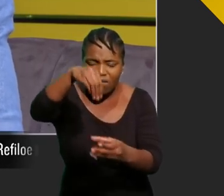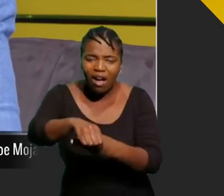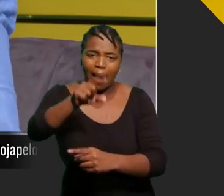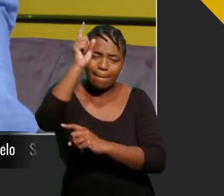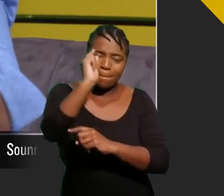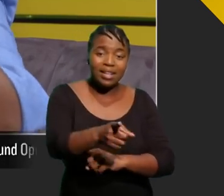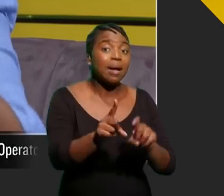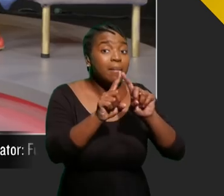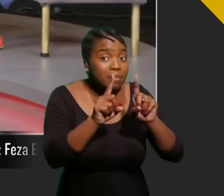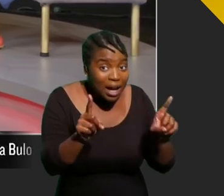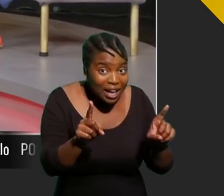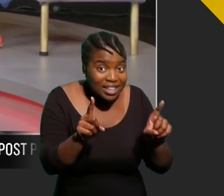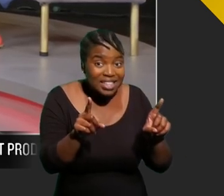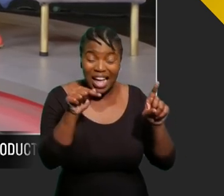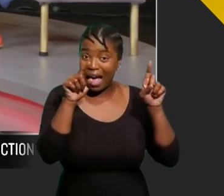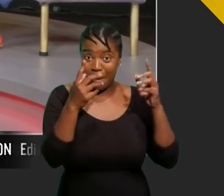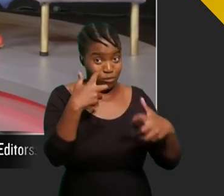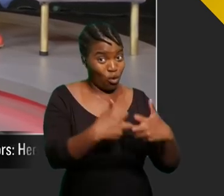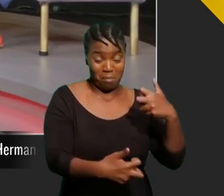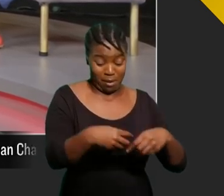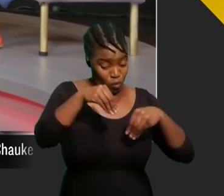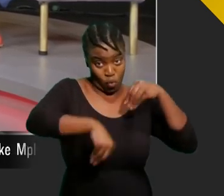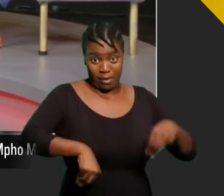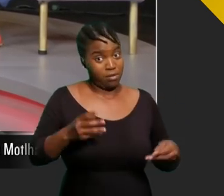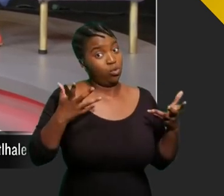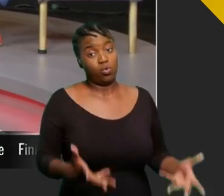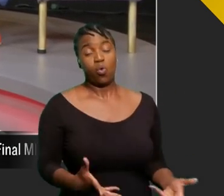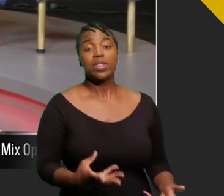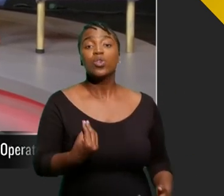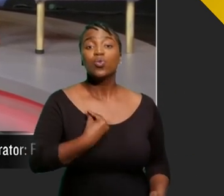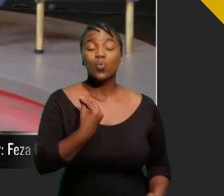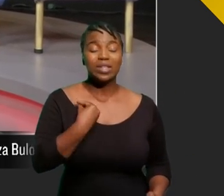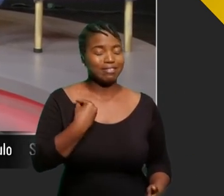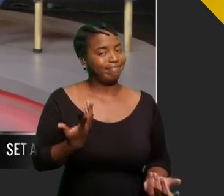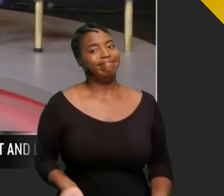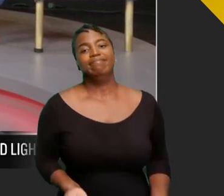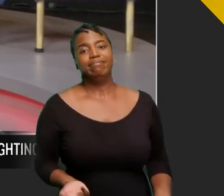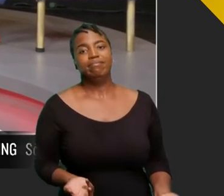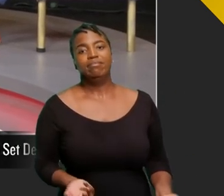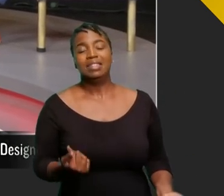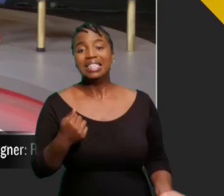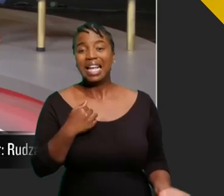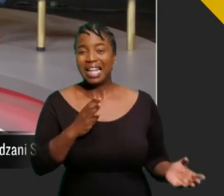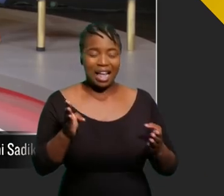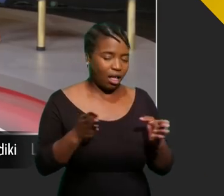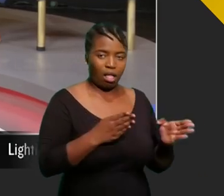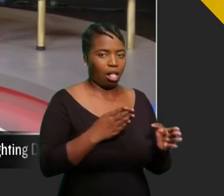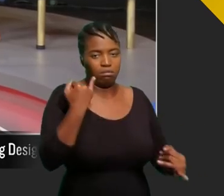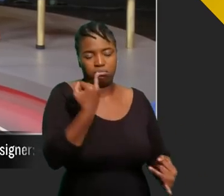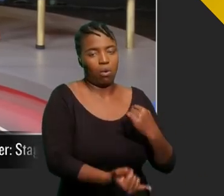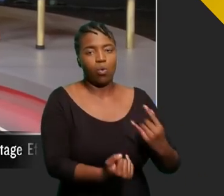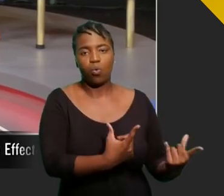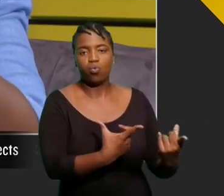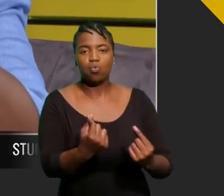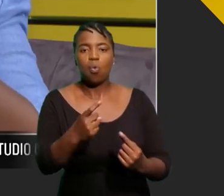way. But in this rot, unfortunately, the young people, the energy of young people is directed in the wrong ways, where they